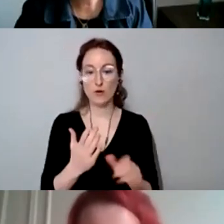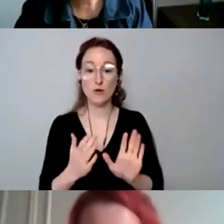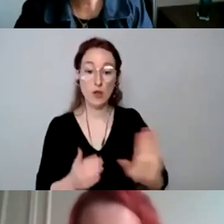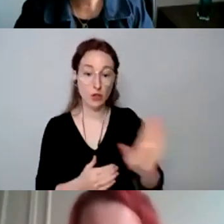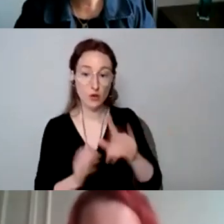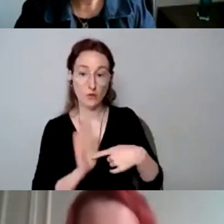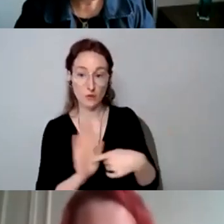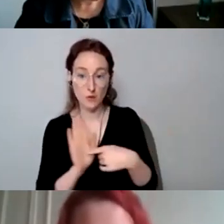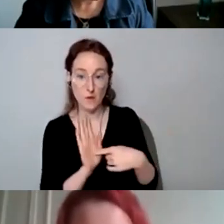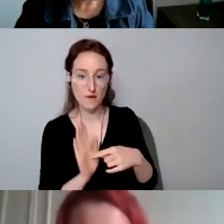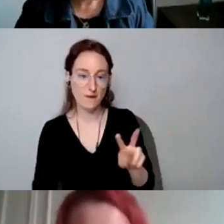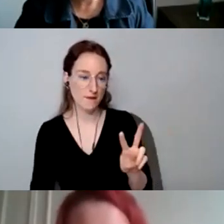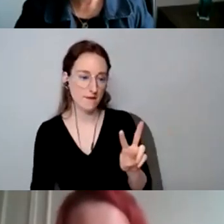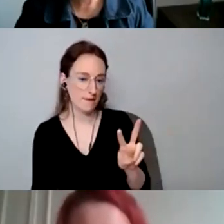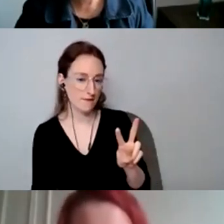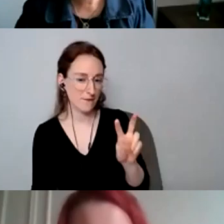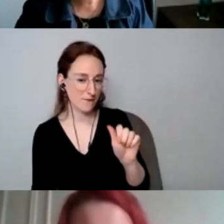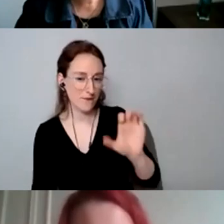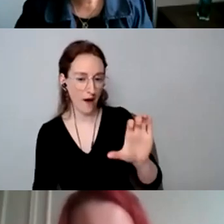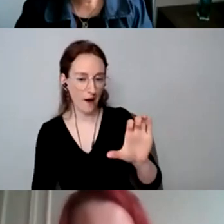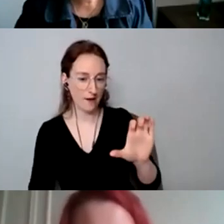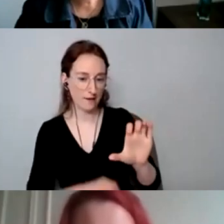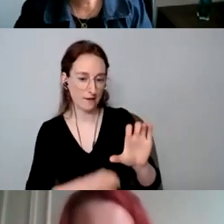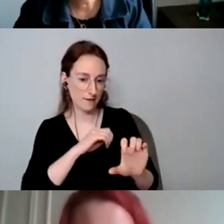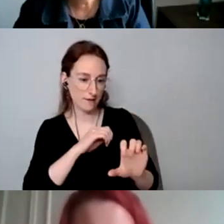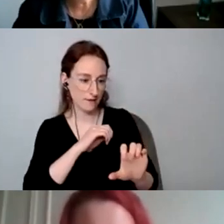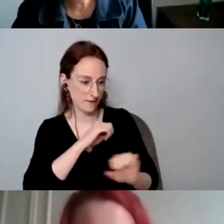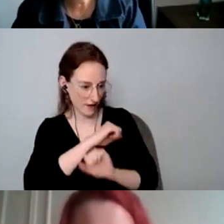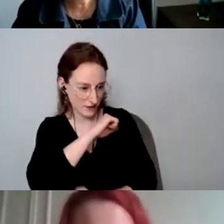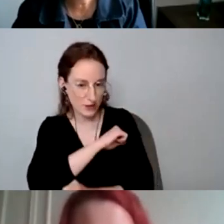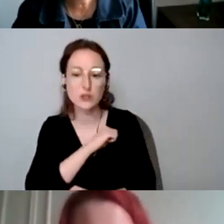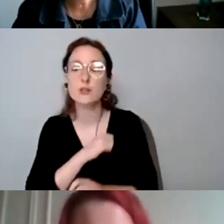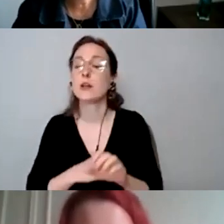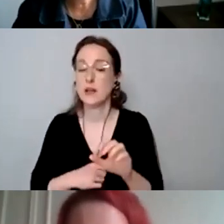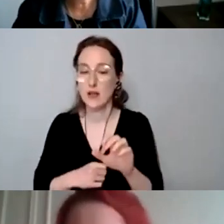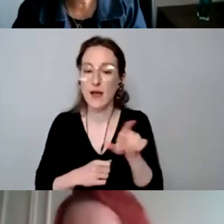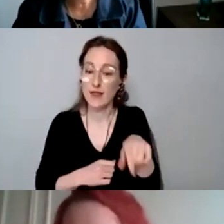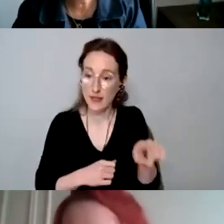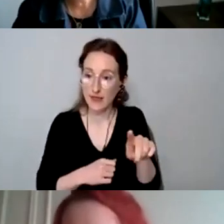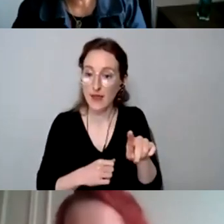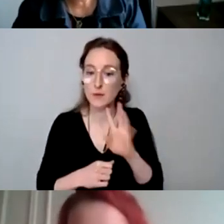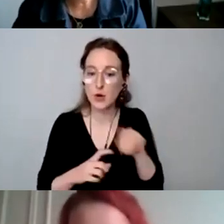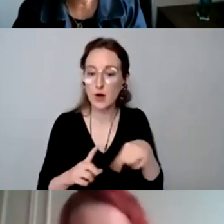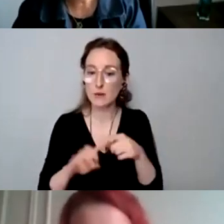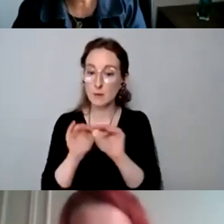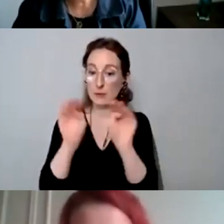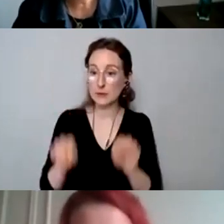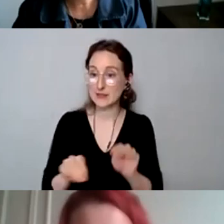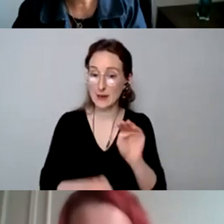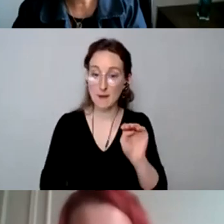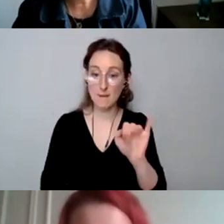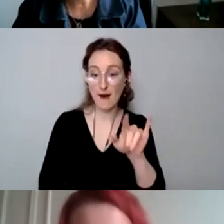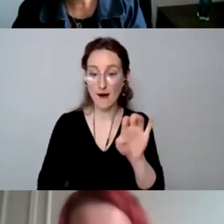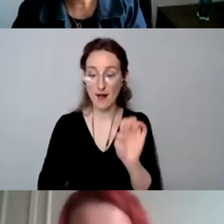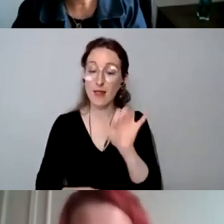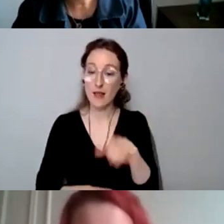WAC Foundation, and we were talking about Museum Mile. This is a new